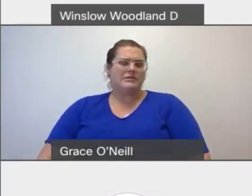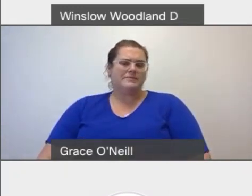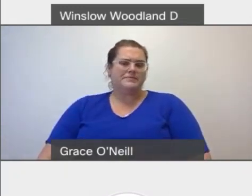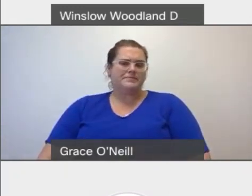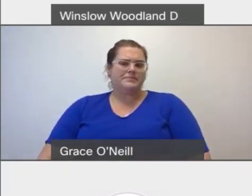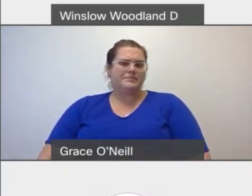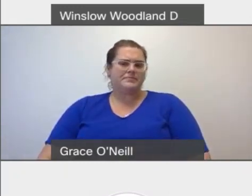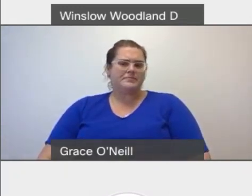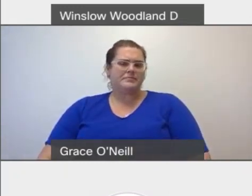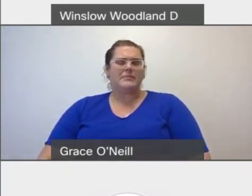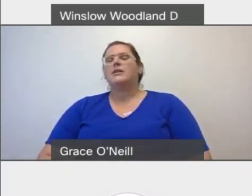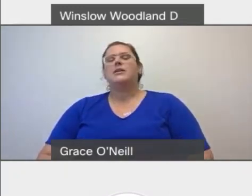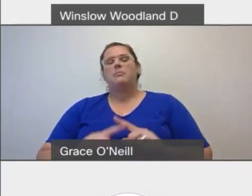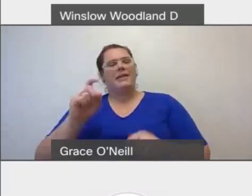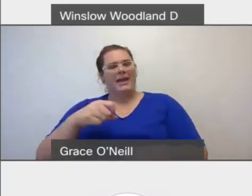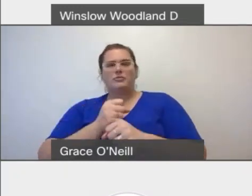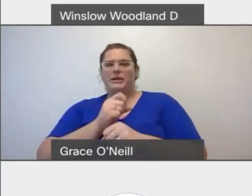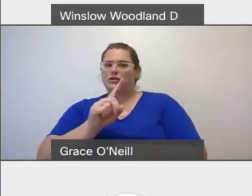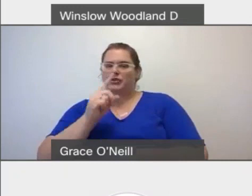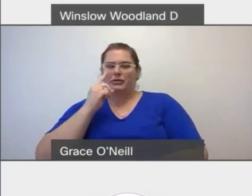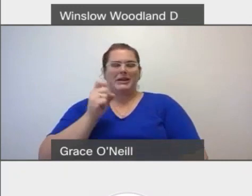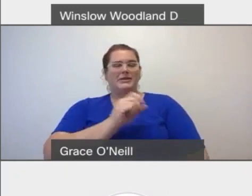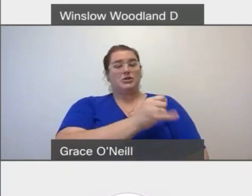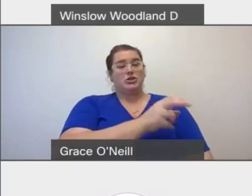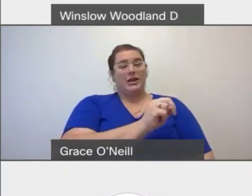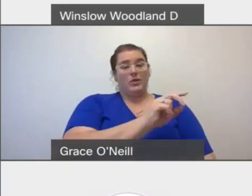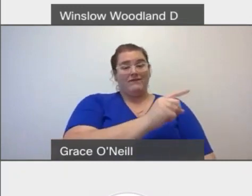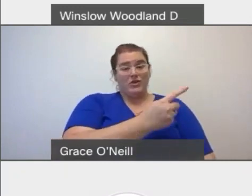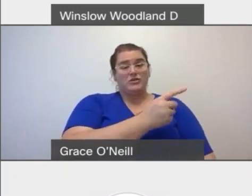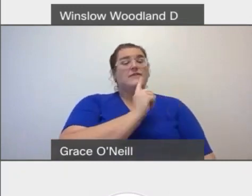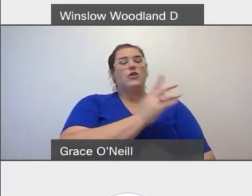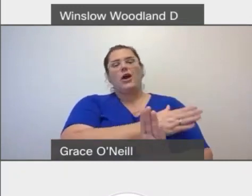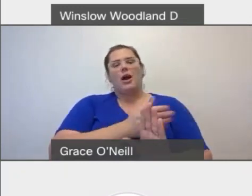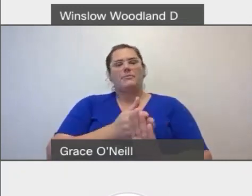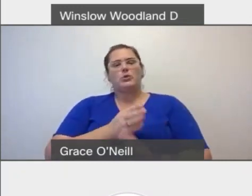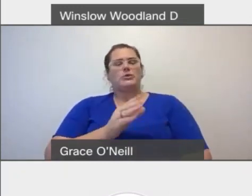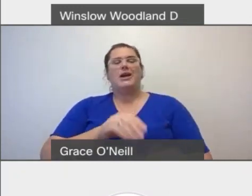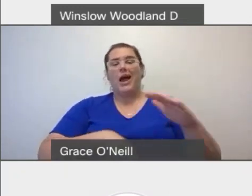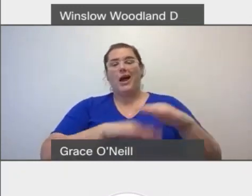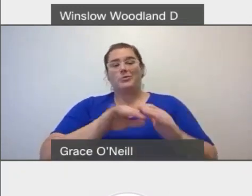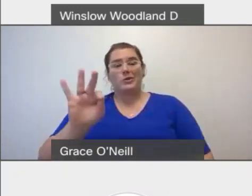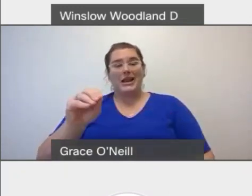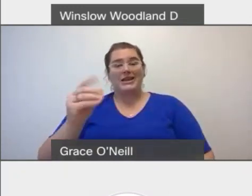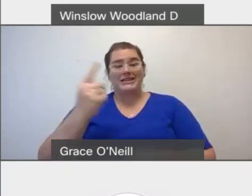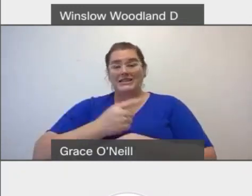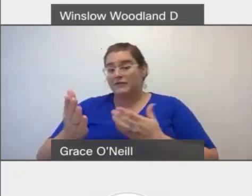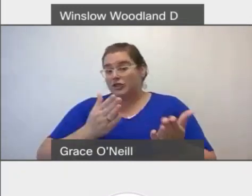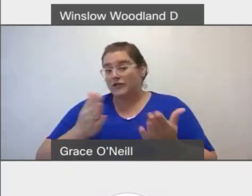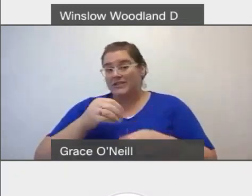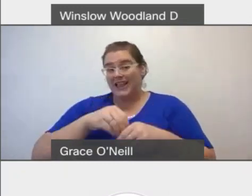be starting January 1 for up to 90 days of service in this year. Well, for up to